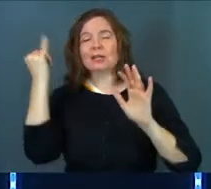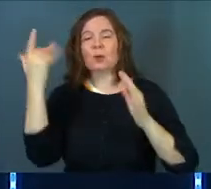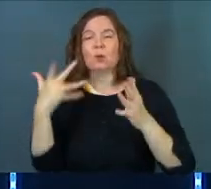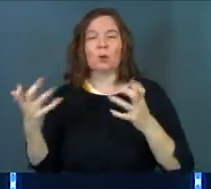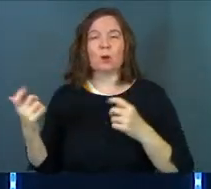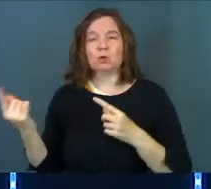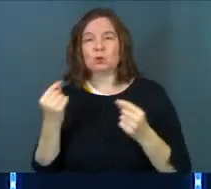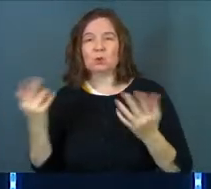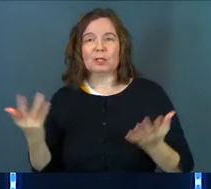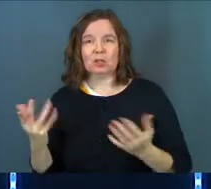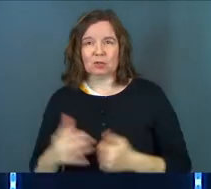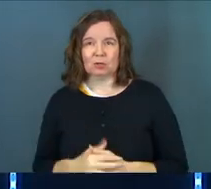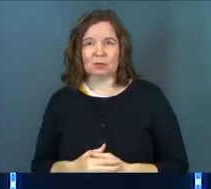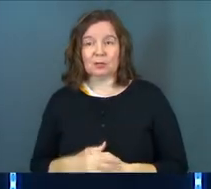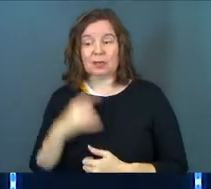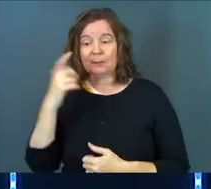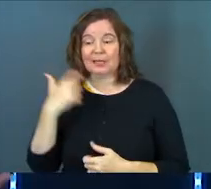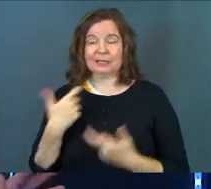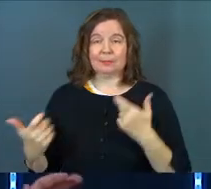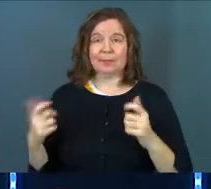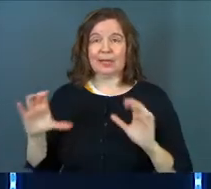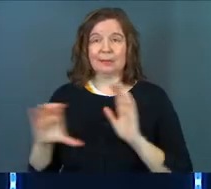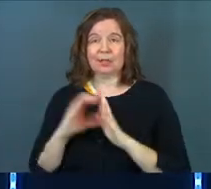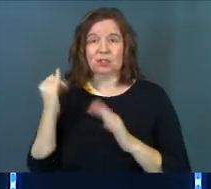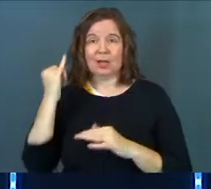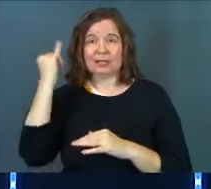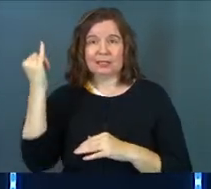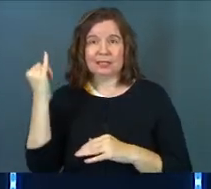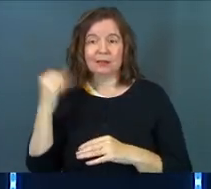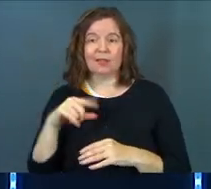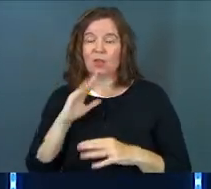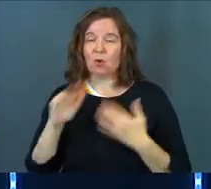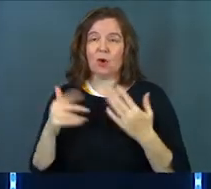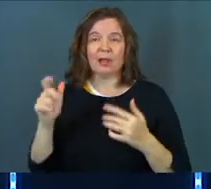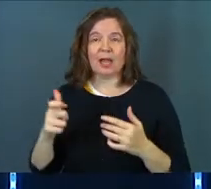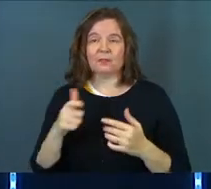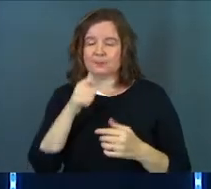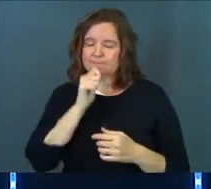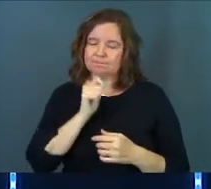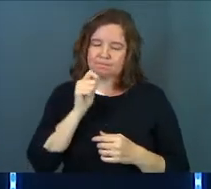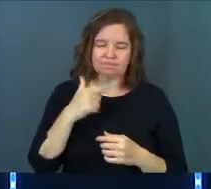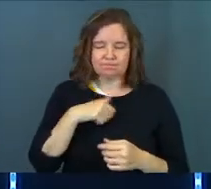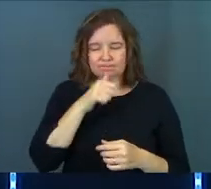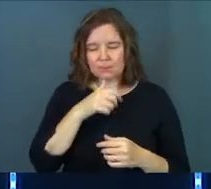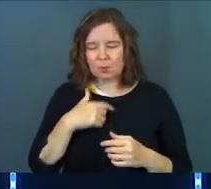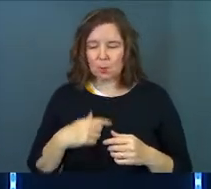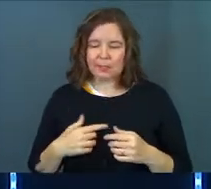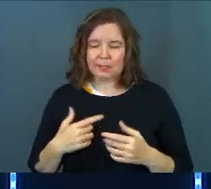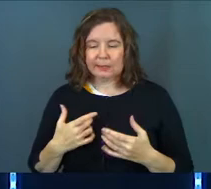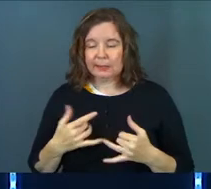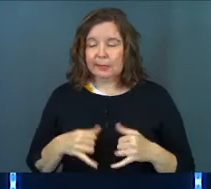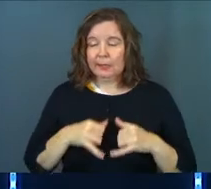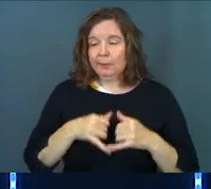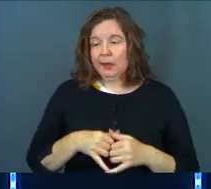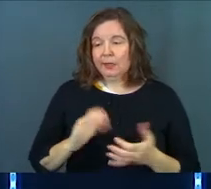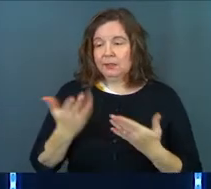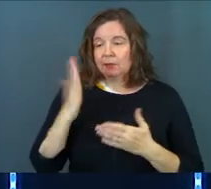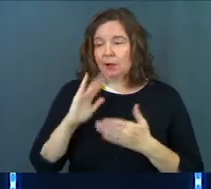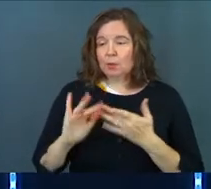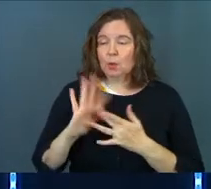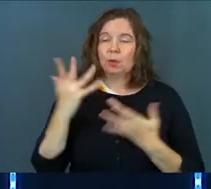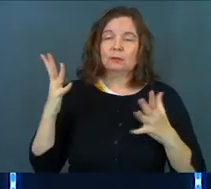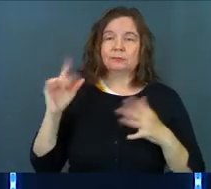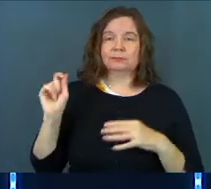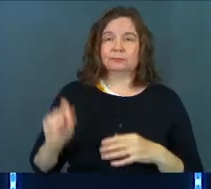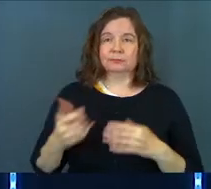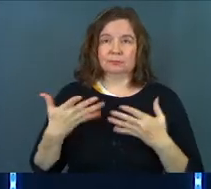idea of what he wants to do here. And because it's a big picture idea, they're all going to have to put up with it and put up with the consolation prize of God's glory.